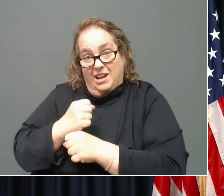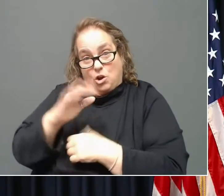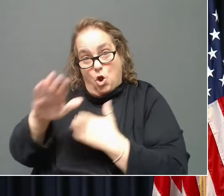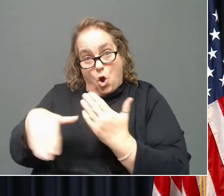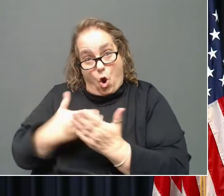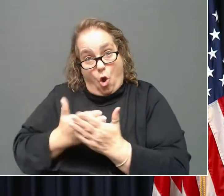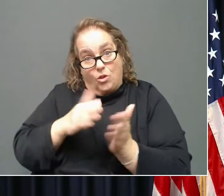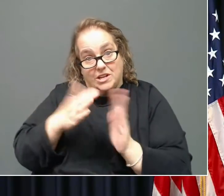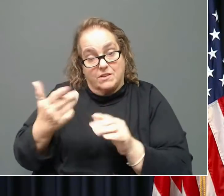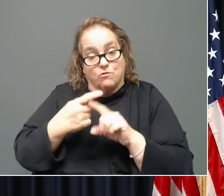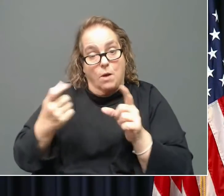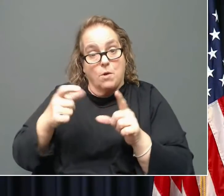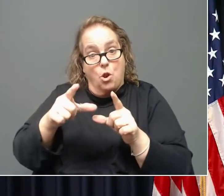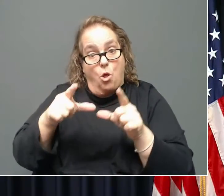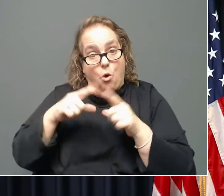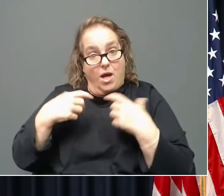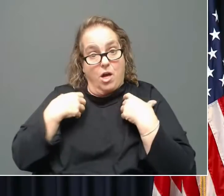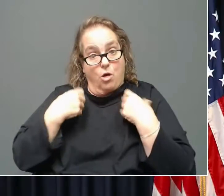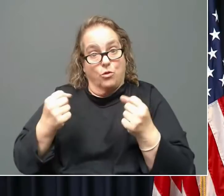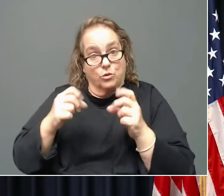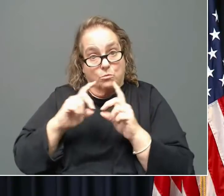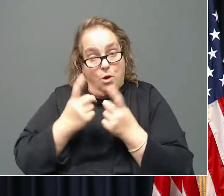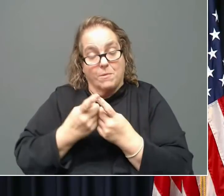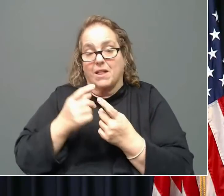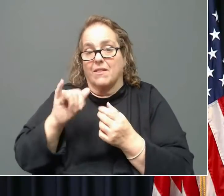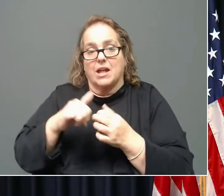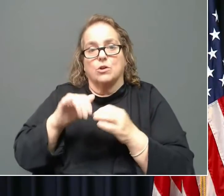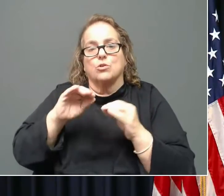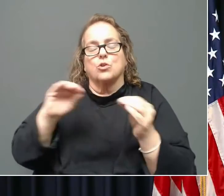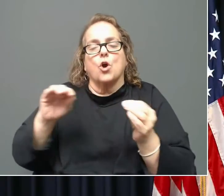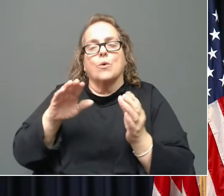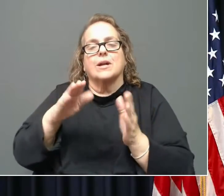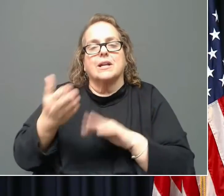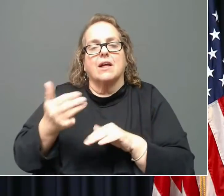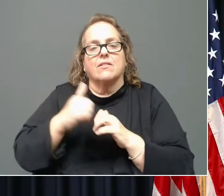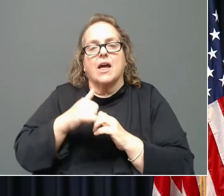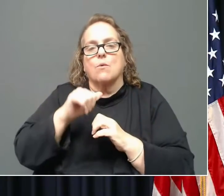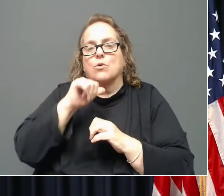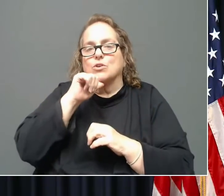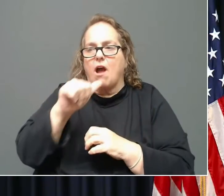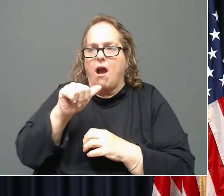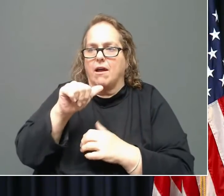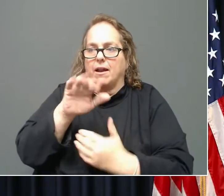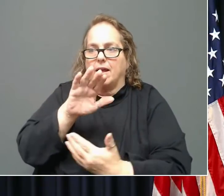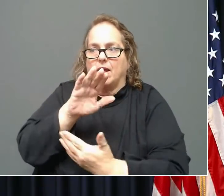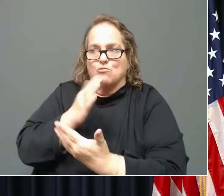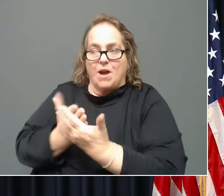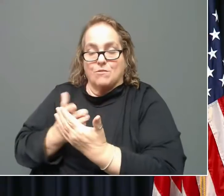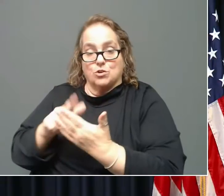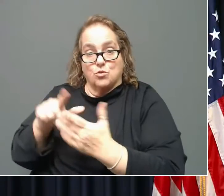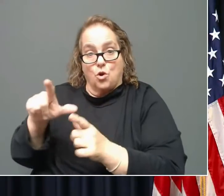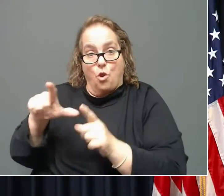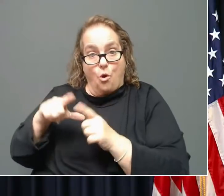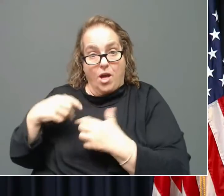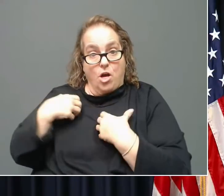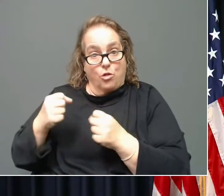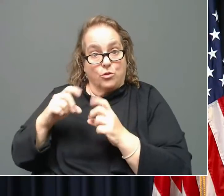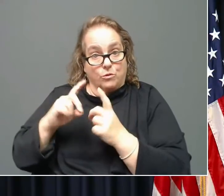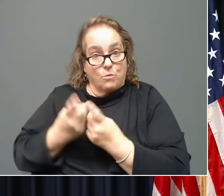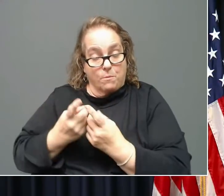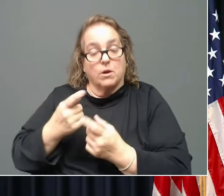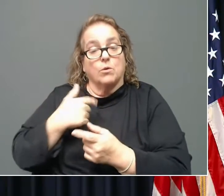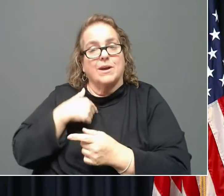health departments and that there weren't deaths that weren't reaching them is we were looking at